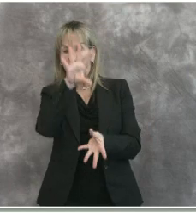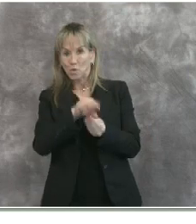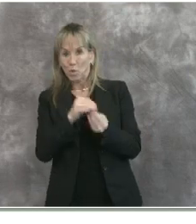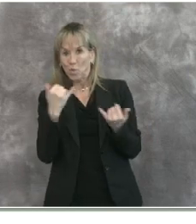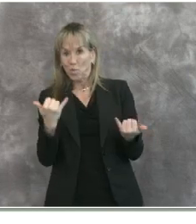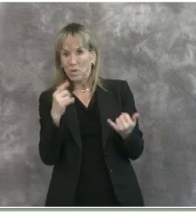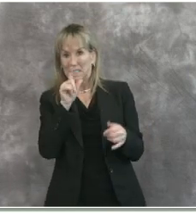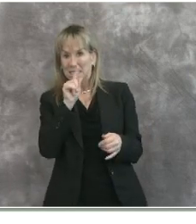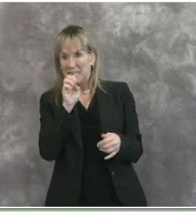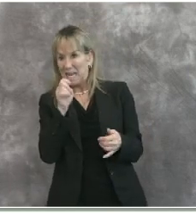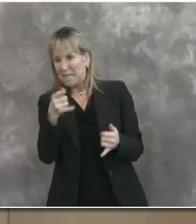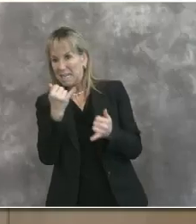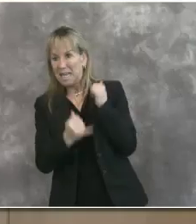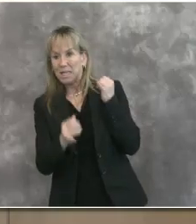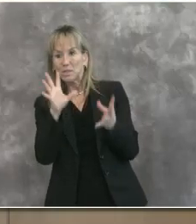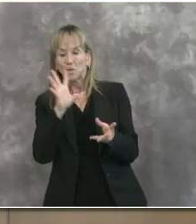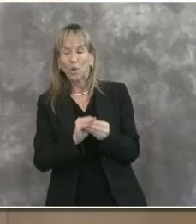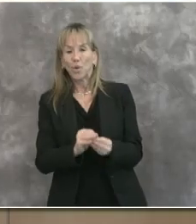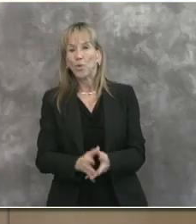date.